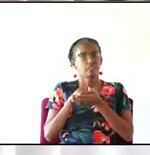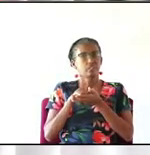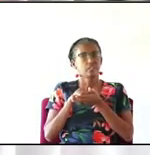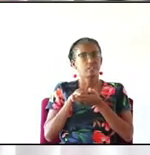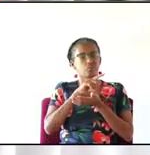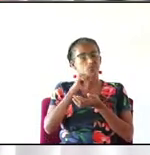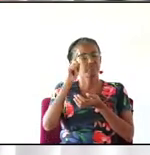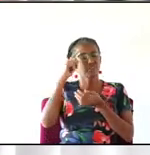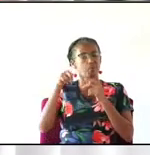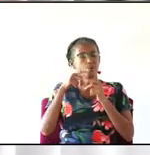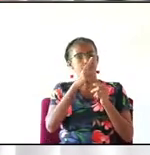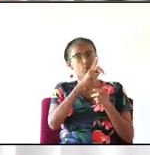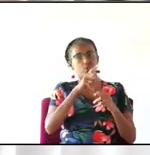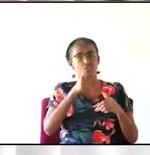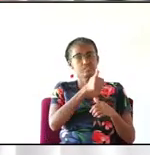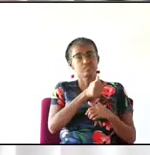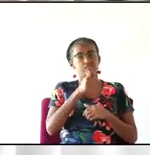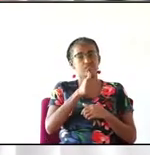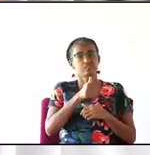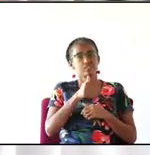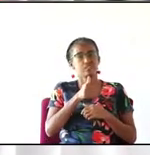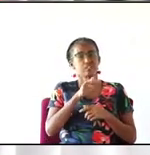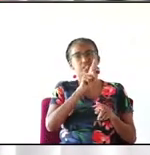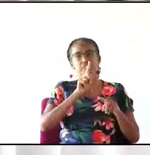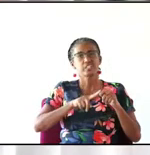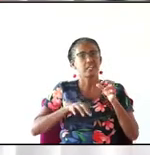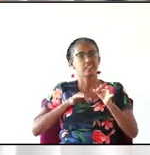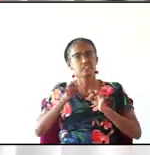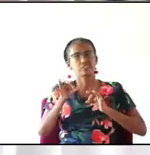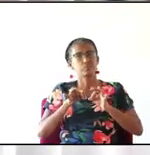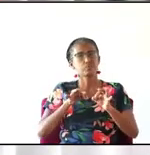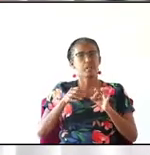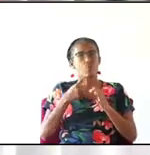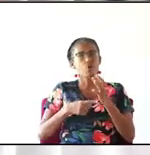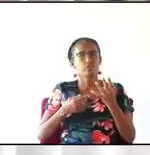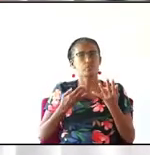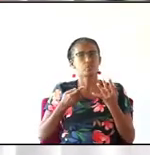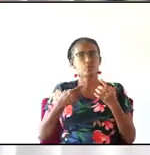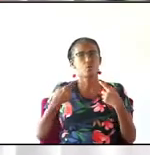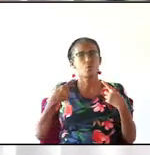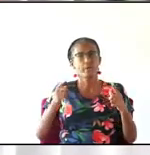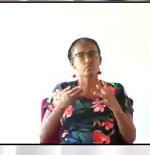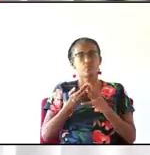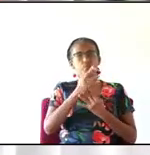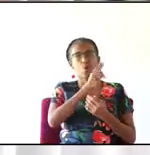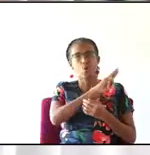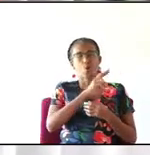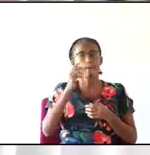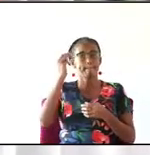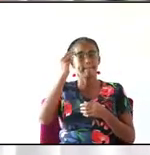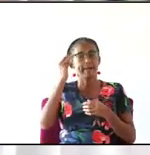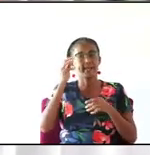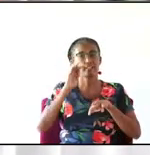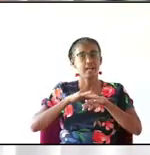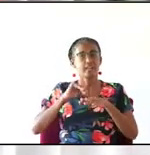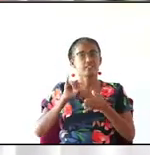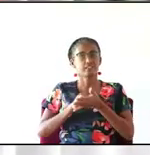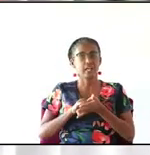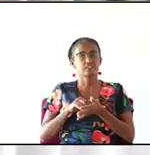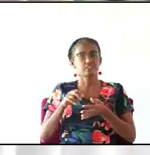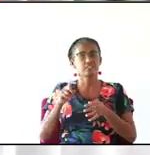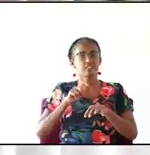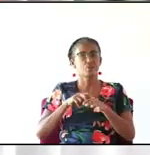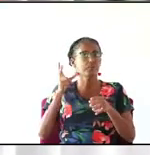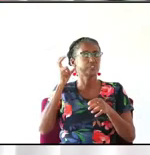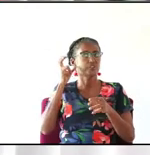yourself, I cannot explain what goes through your mind and your heart. But the only thing I had to cling